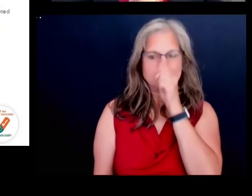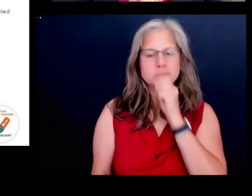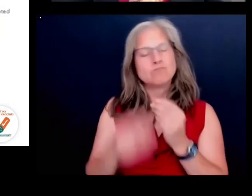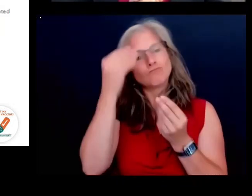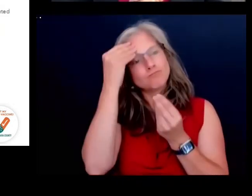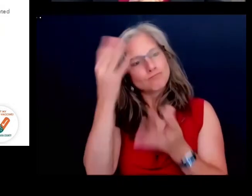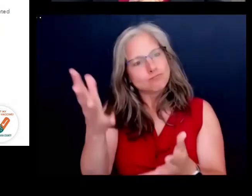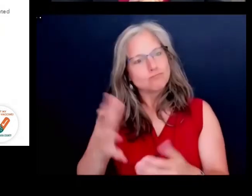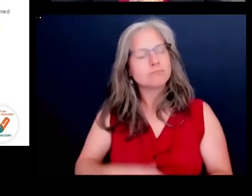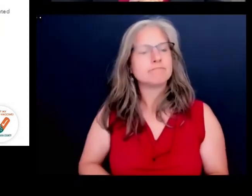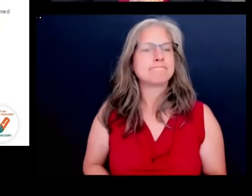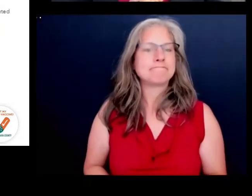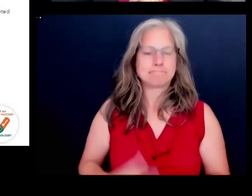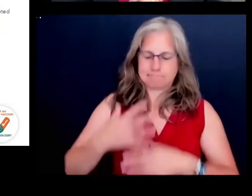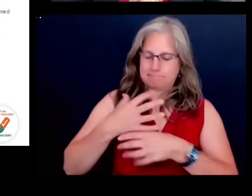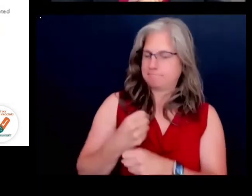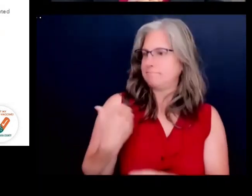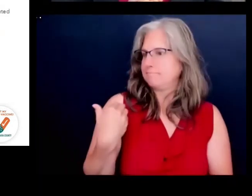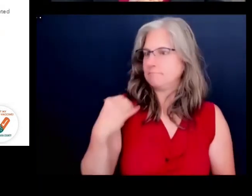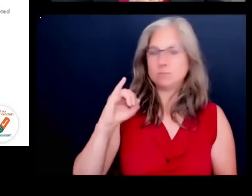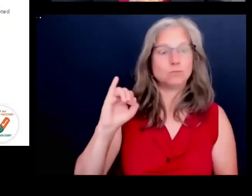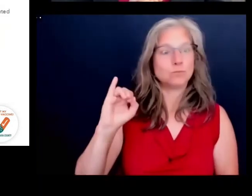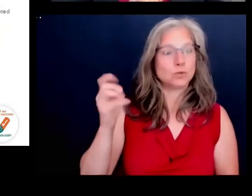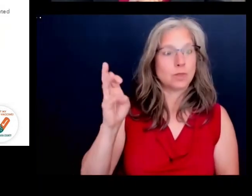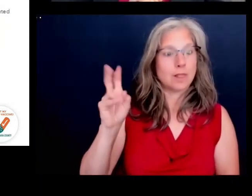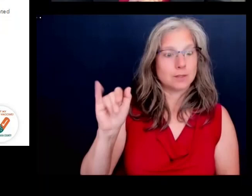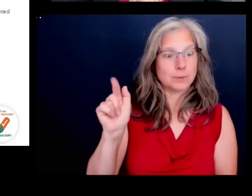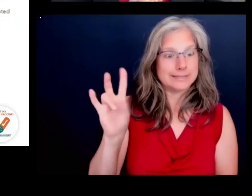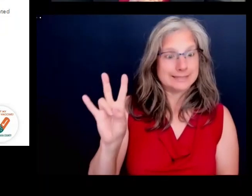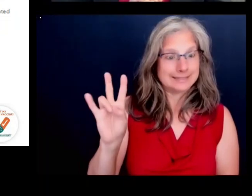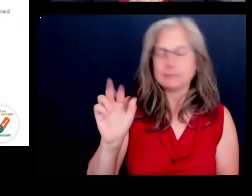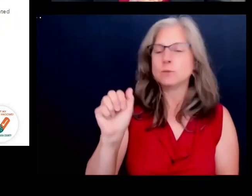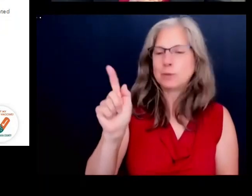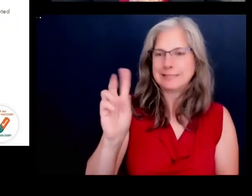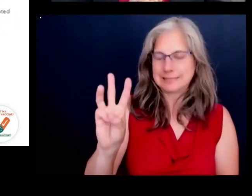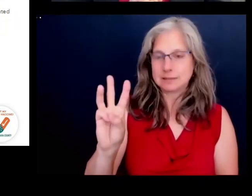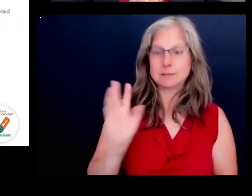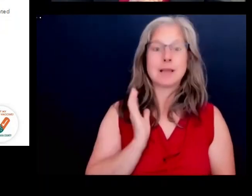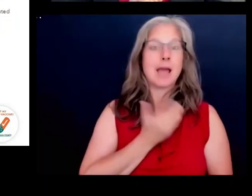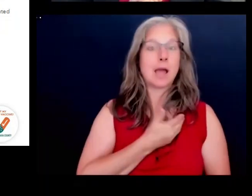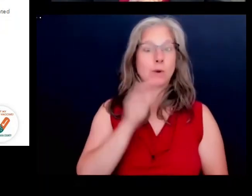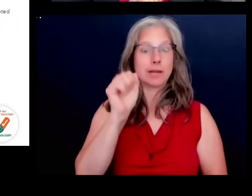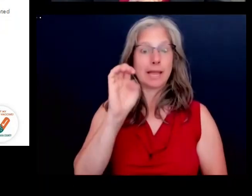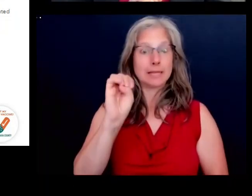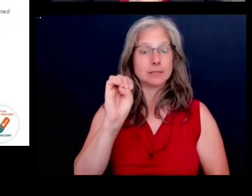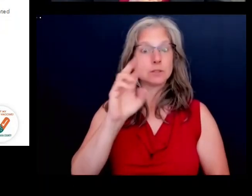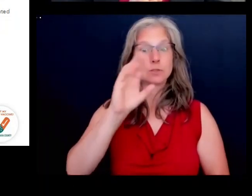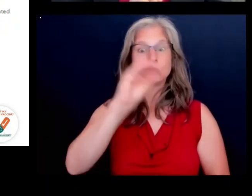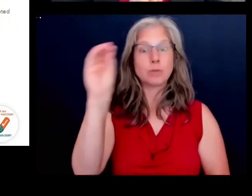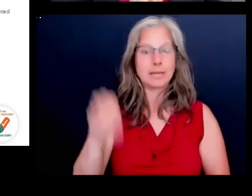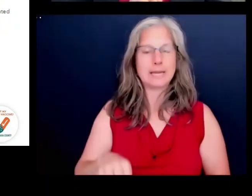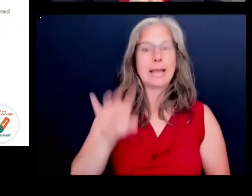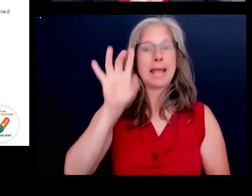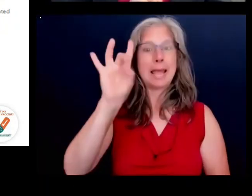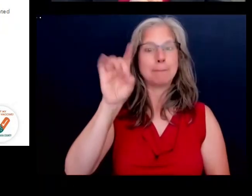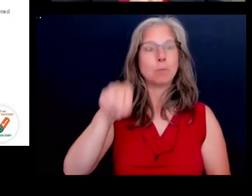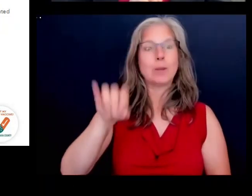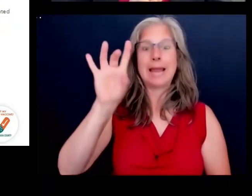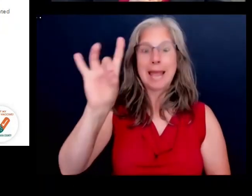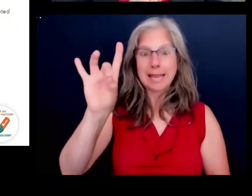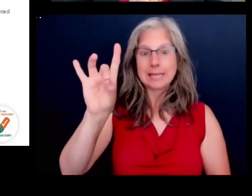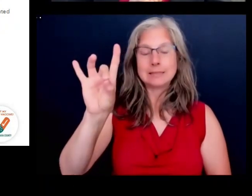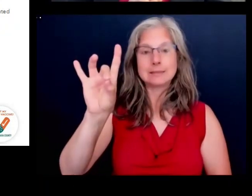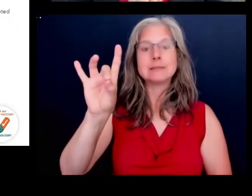Just to recap, as of July 26, our case rate stands at